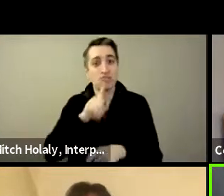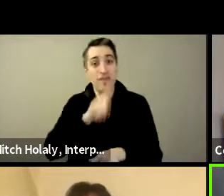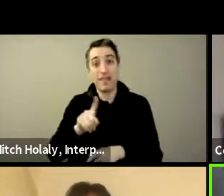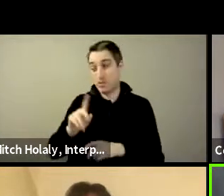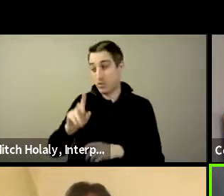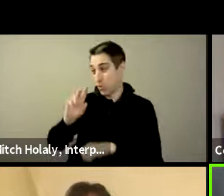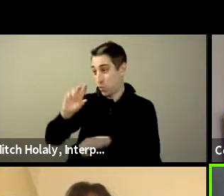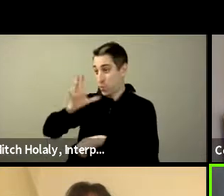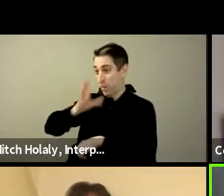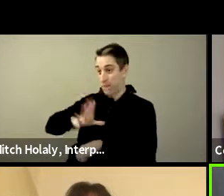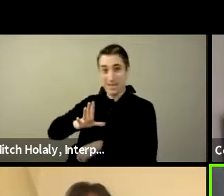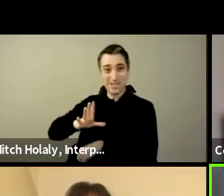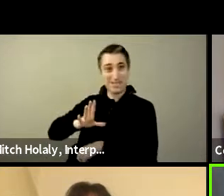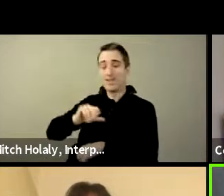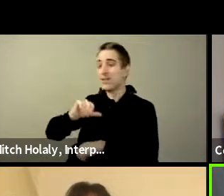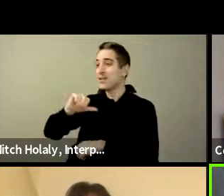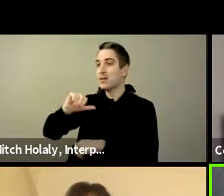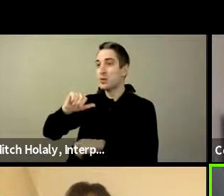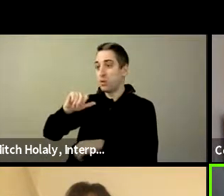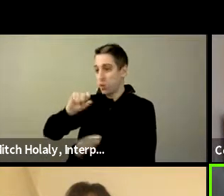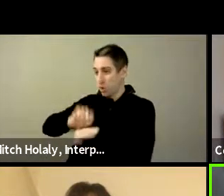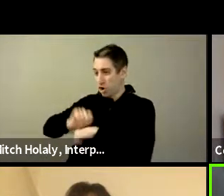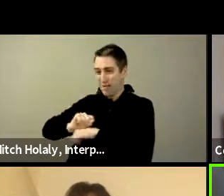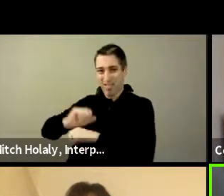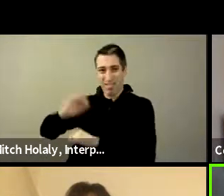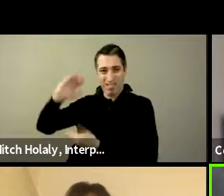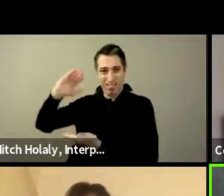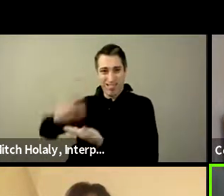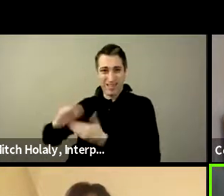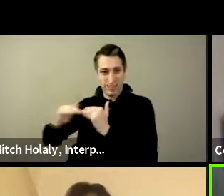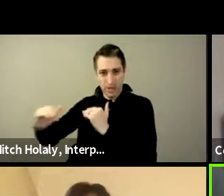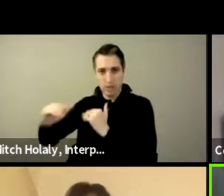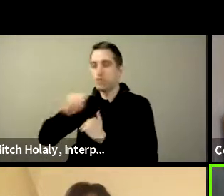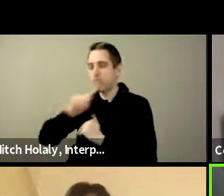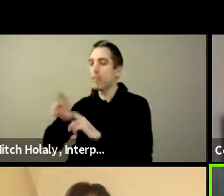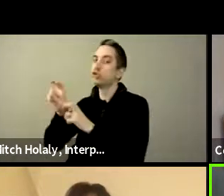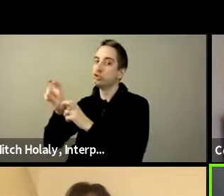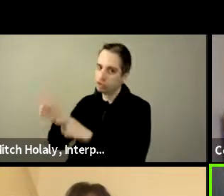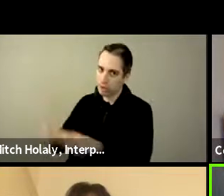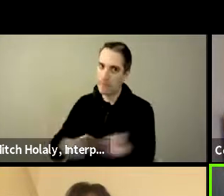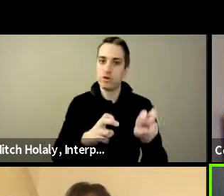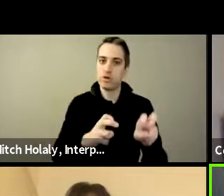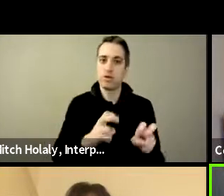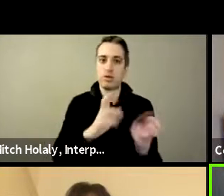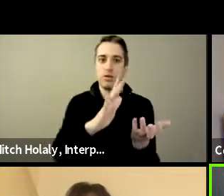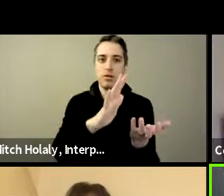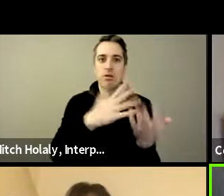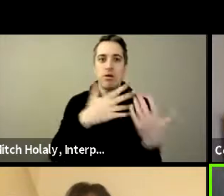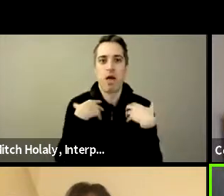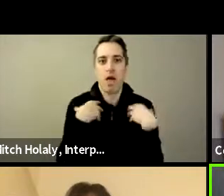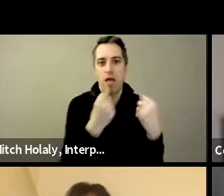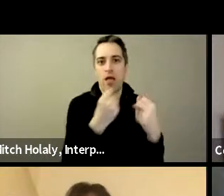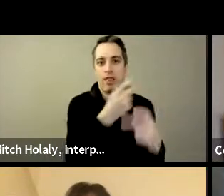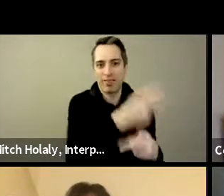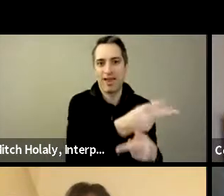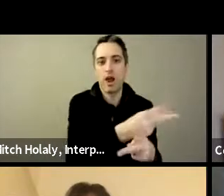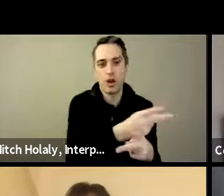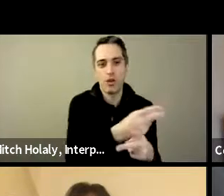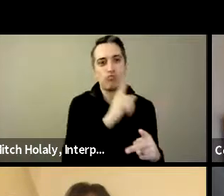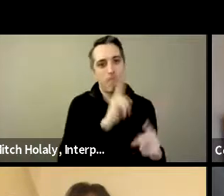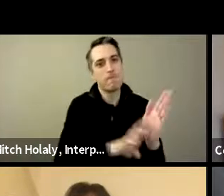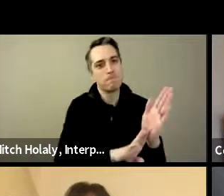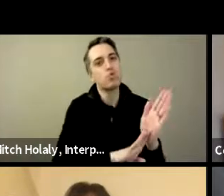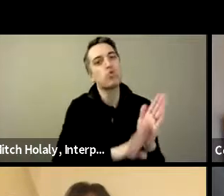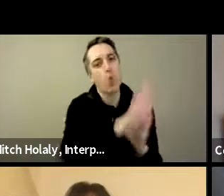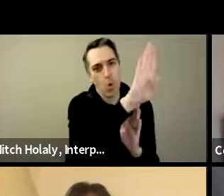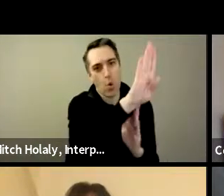where there's less stability and move into the venue of healthcare, which is a growing industry. Your thoughts? I think that's a great